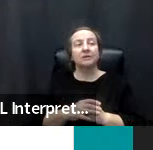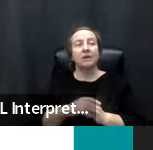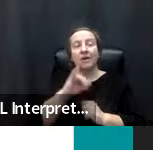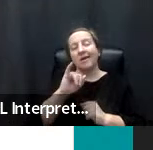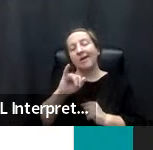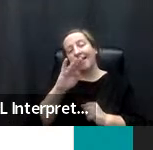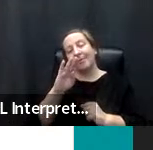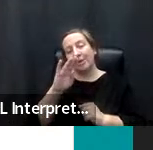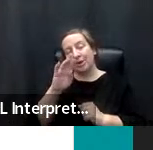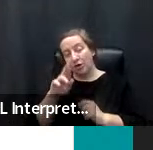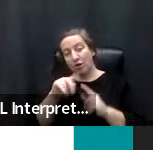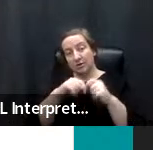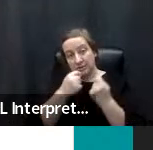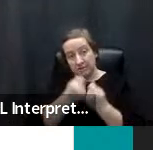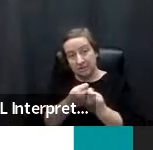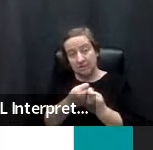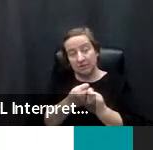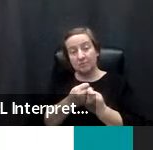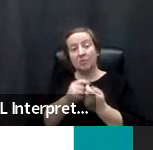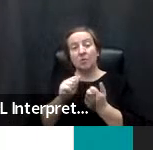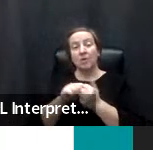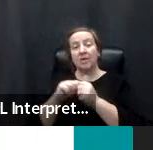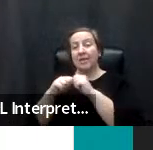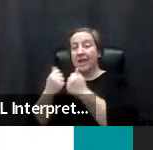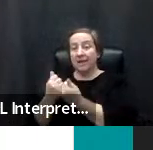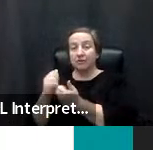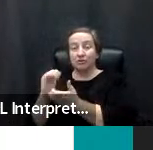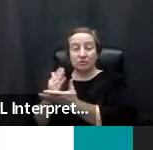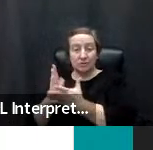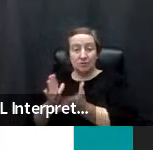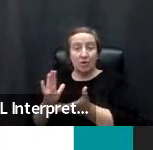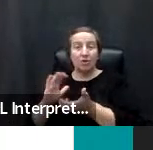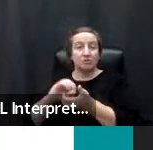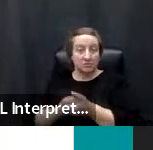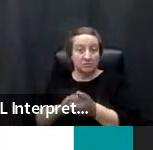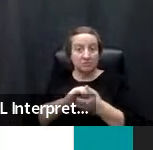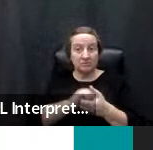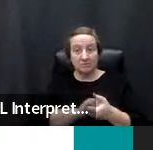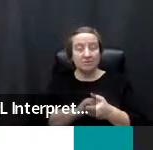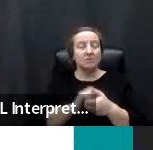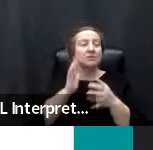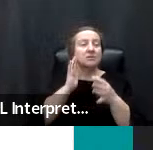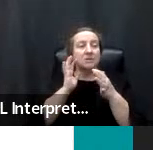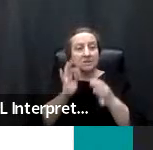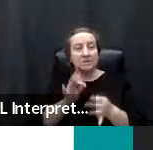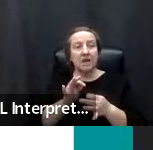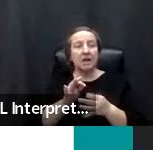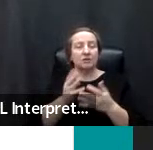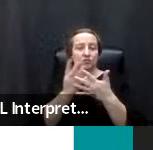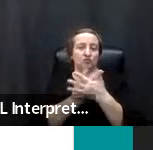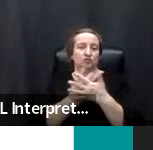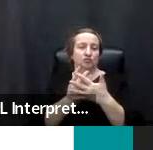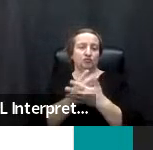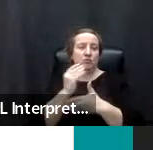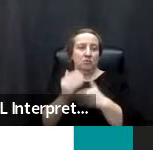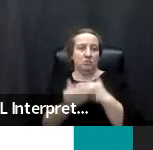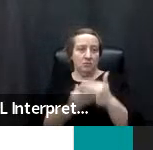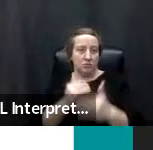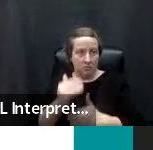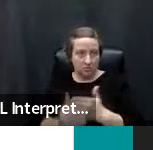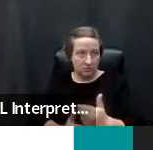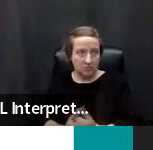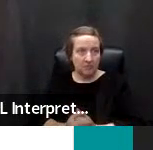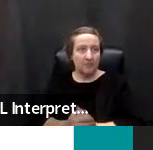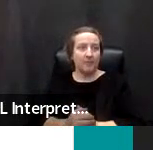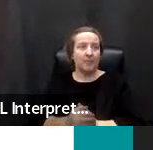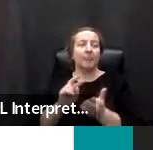IBR team in conjunction with our agency partners have selected to go through a screening process. So